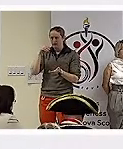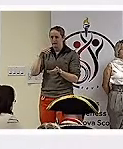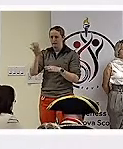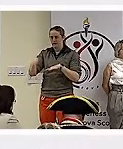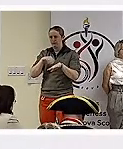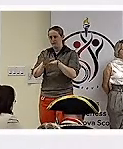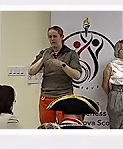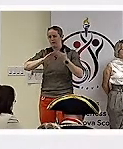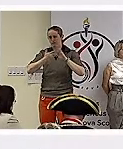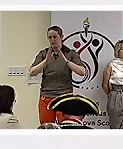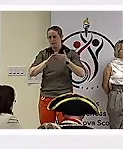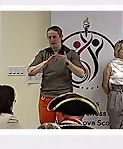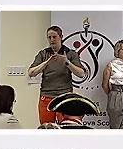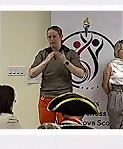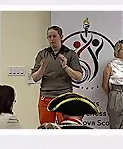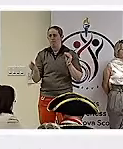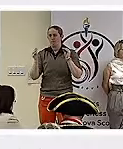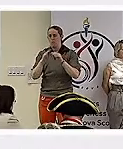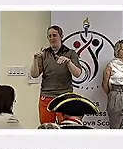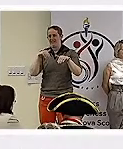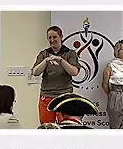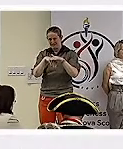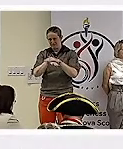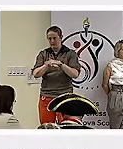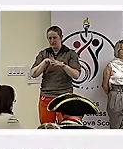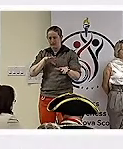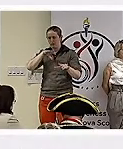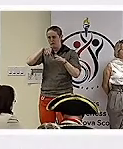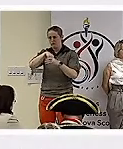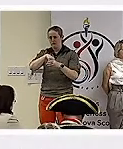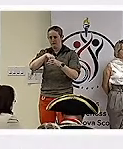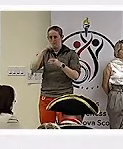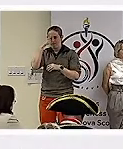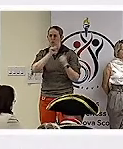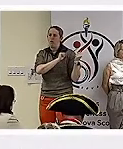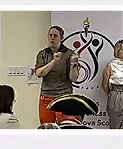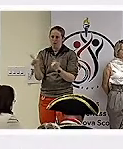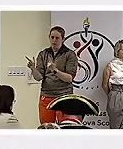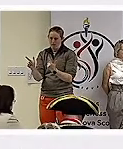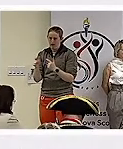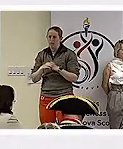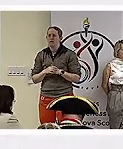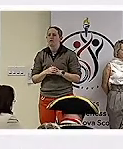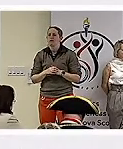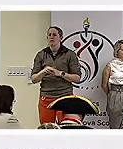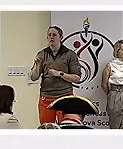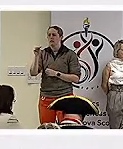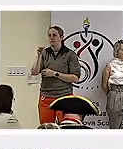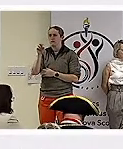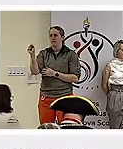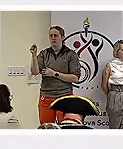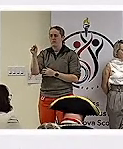a more accessible and a more inclusive space for all. Nova Scotia's Accessibility Week is